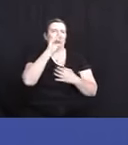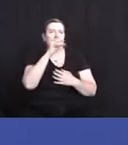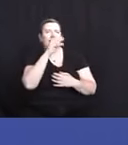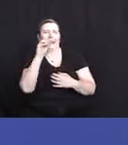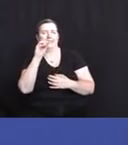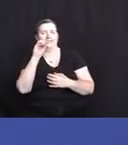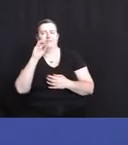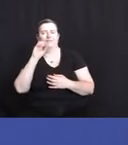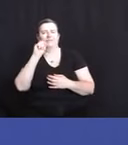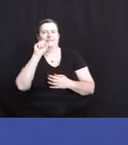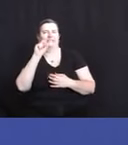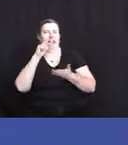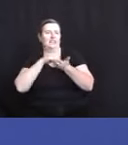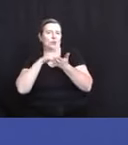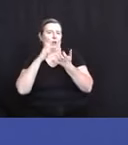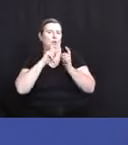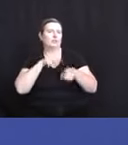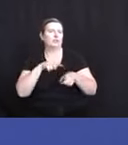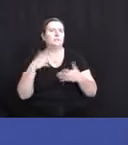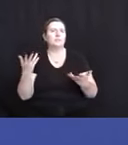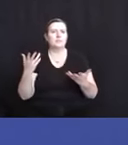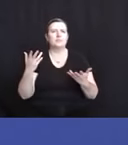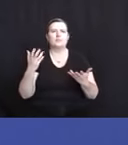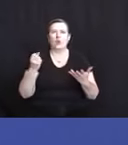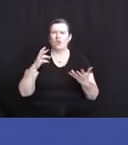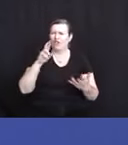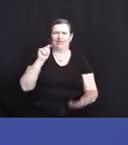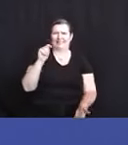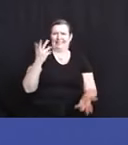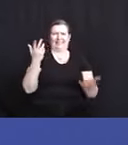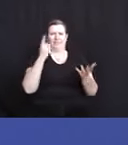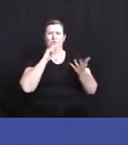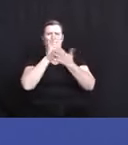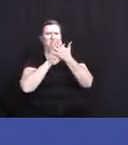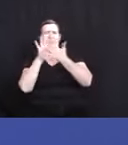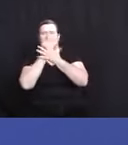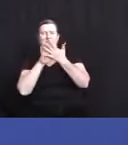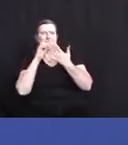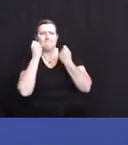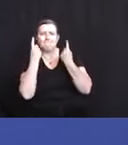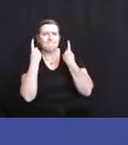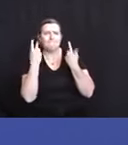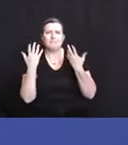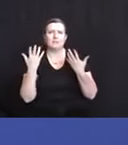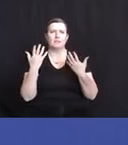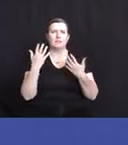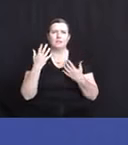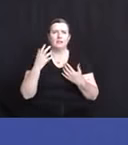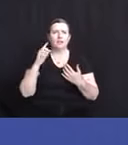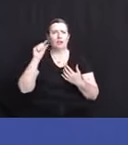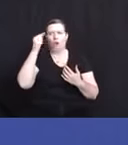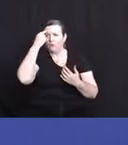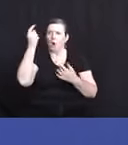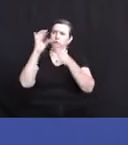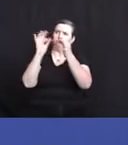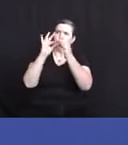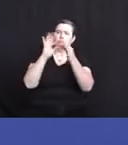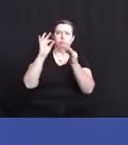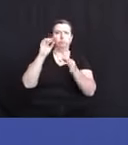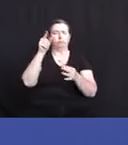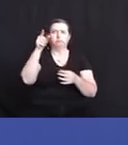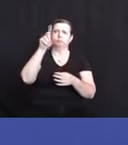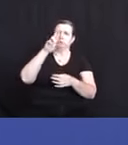there's that. And then, Governor, maybe your thoughts on why it's important, why you think it's important. And then last one